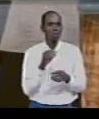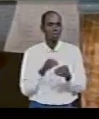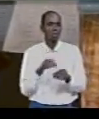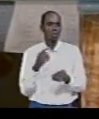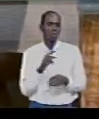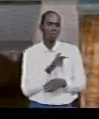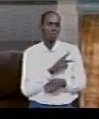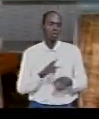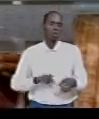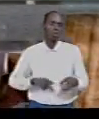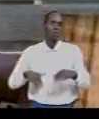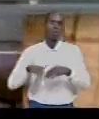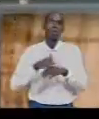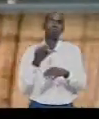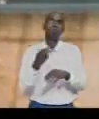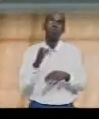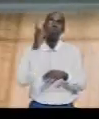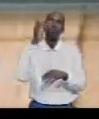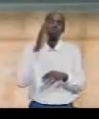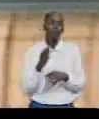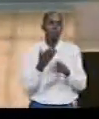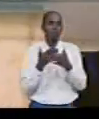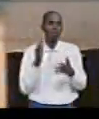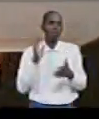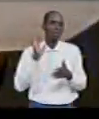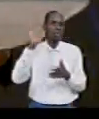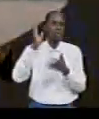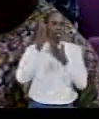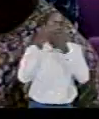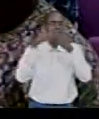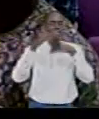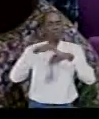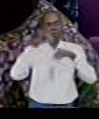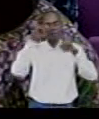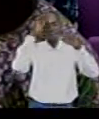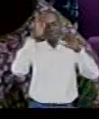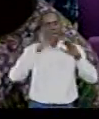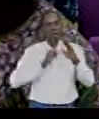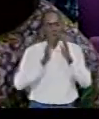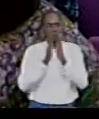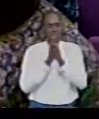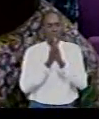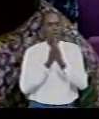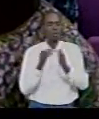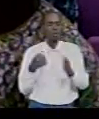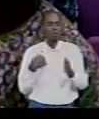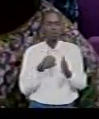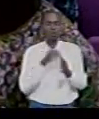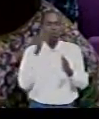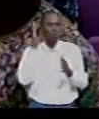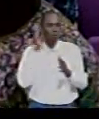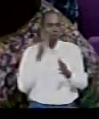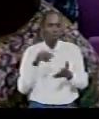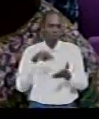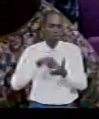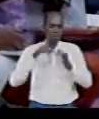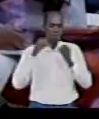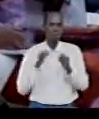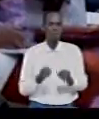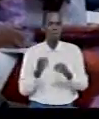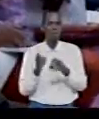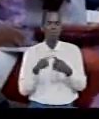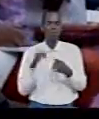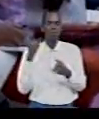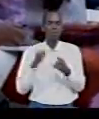his heavenly Father. I pray we'll be steadfast. I said, I pray we'll be